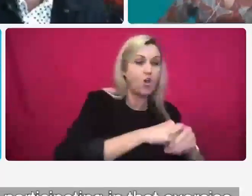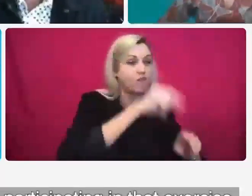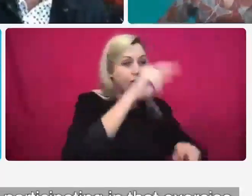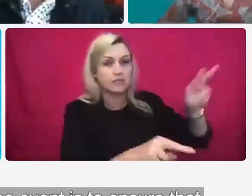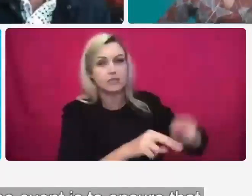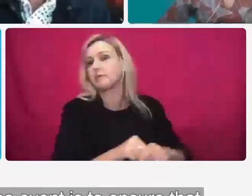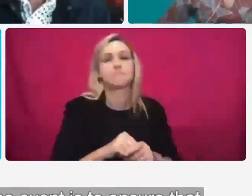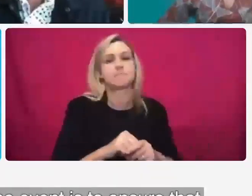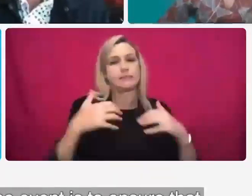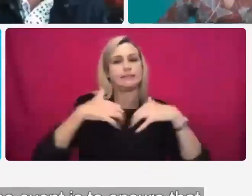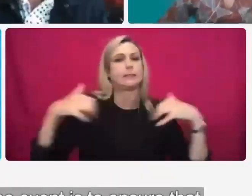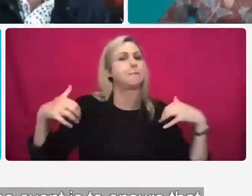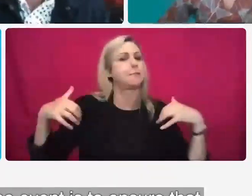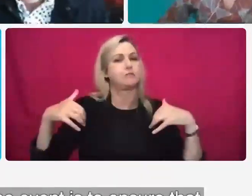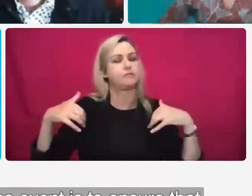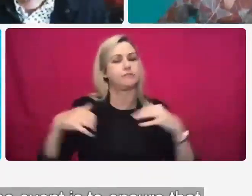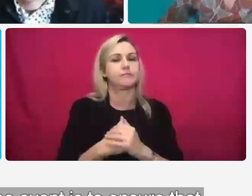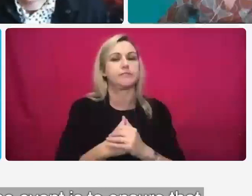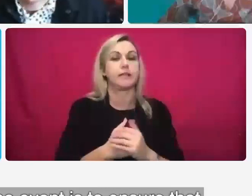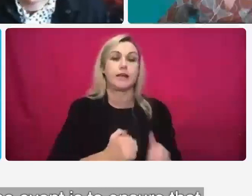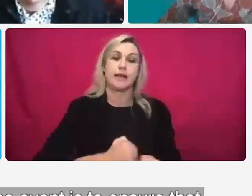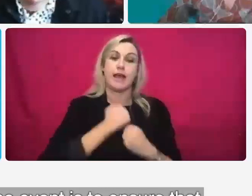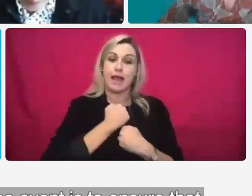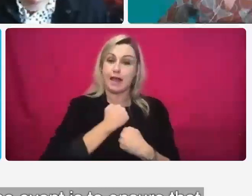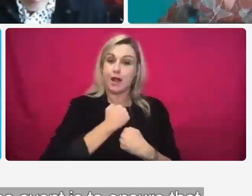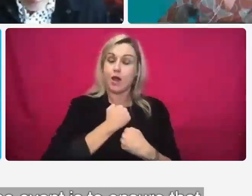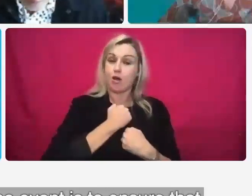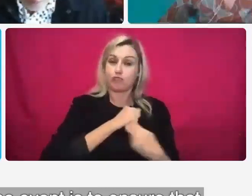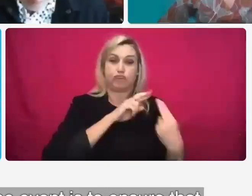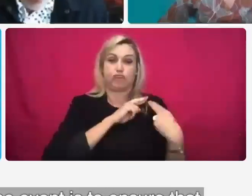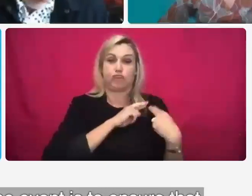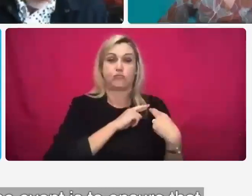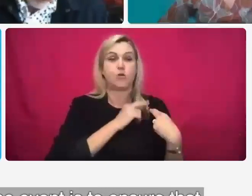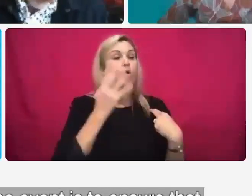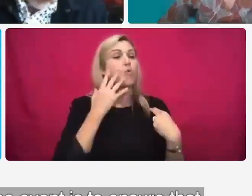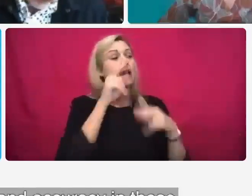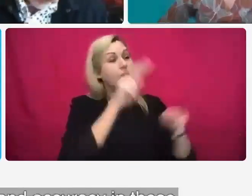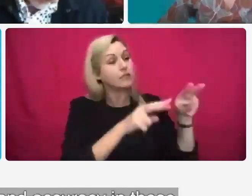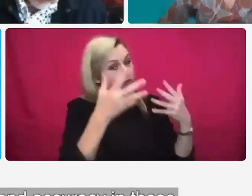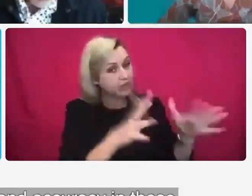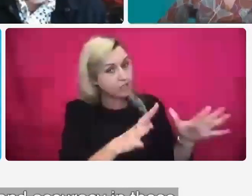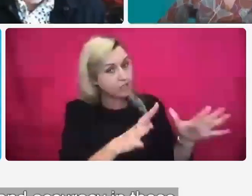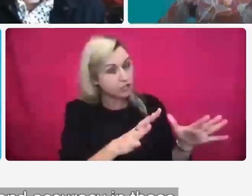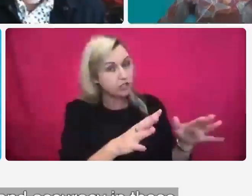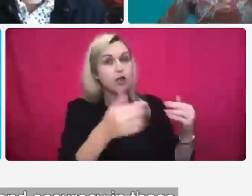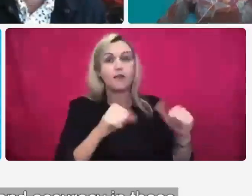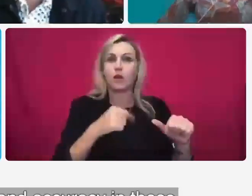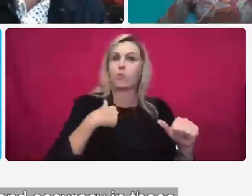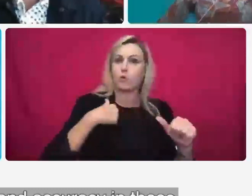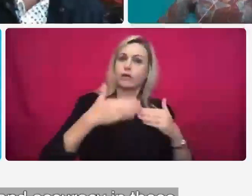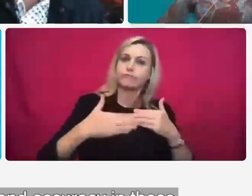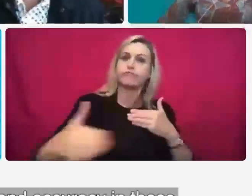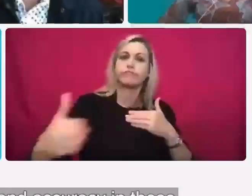exercise. Our role, I guess, after the event is to ensure that there's consistency